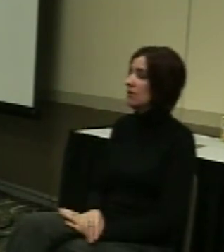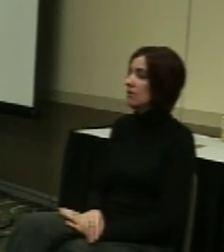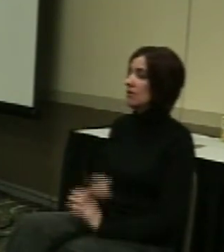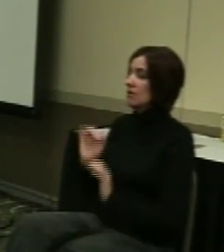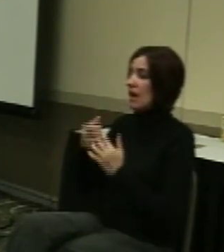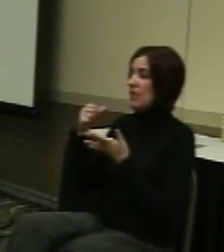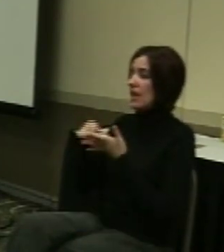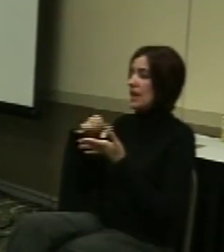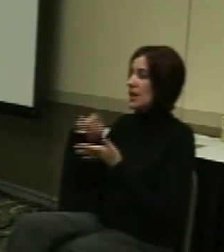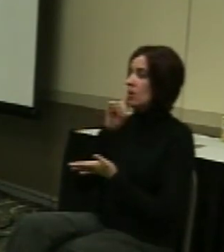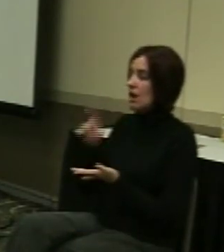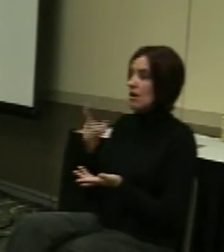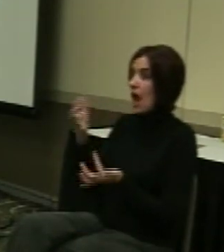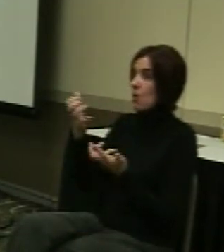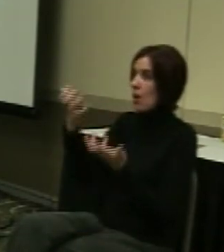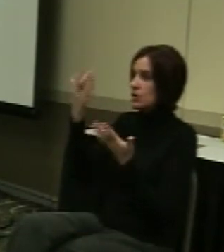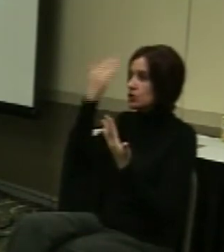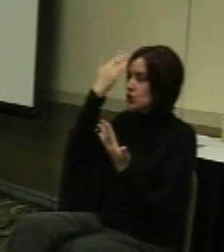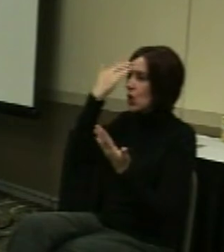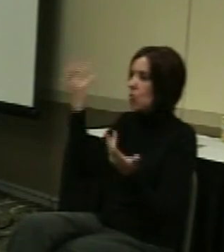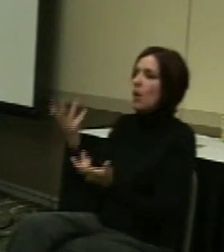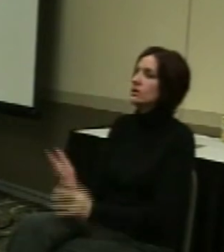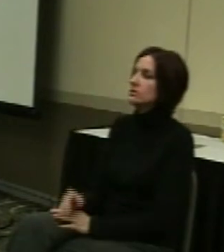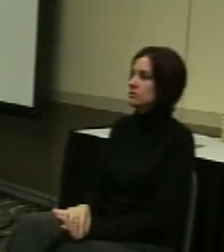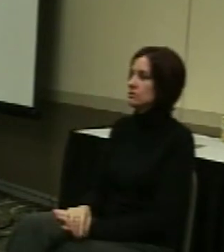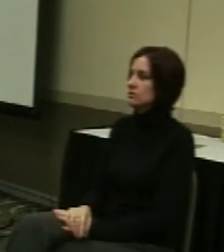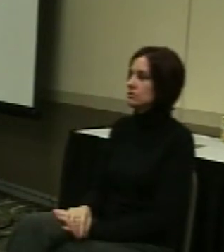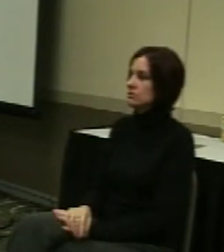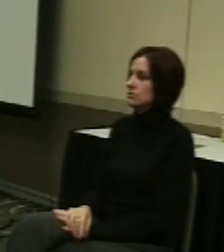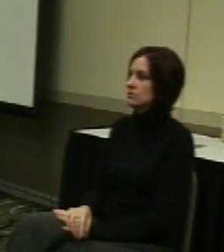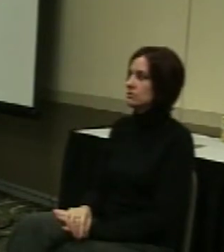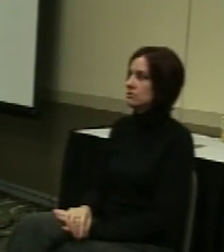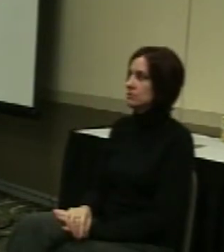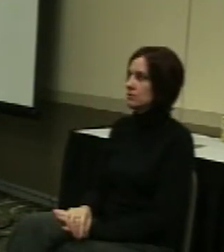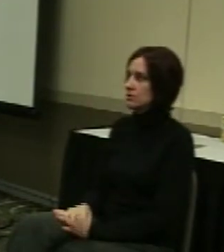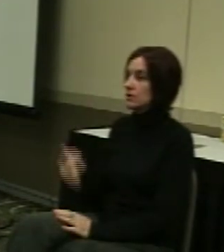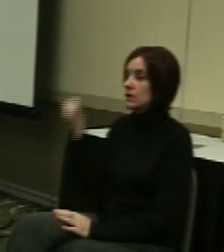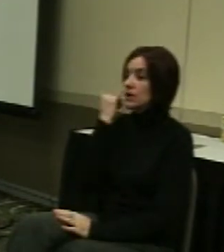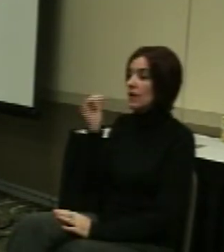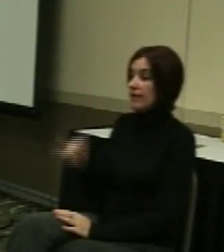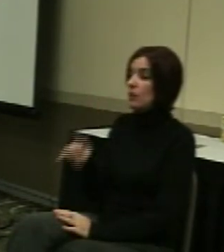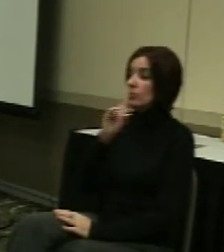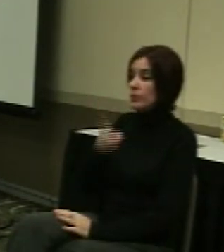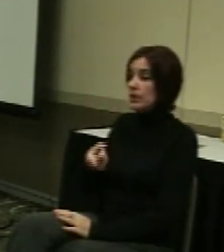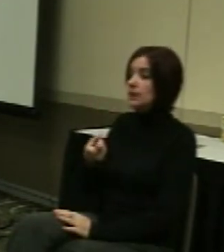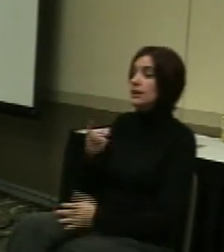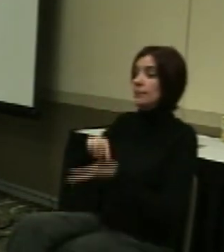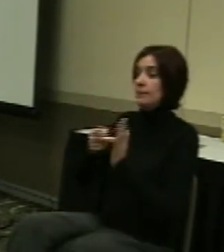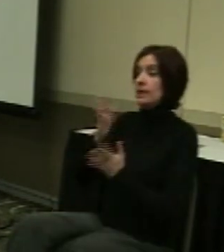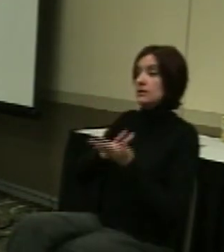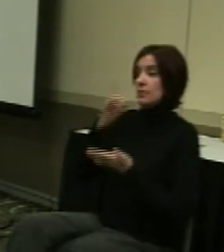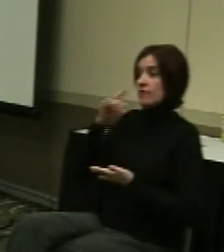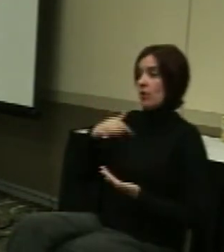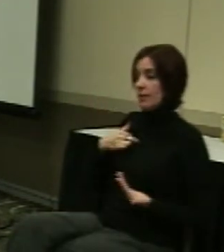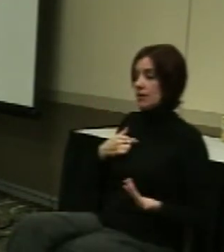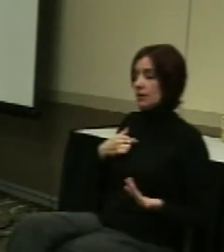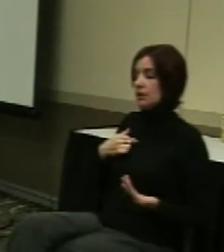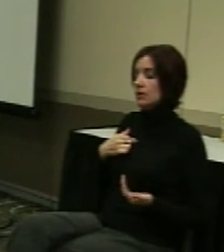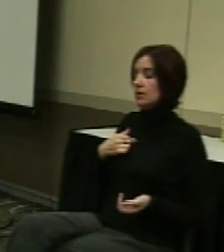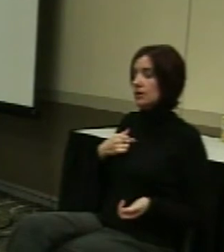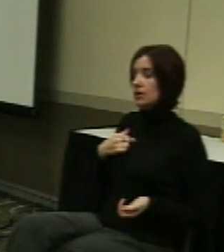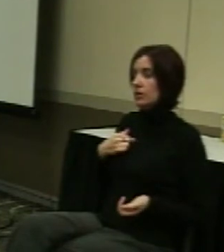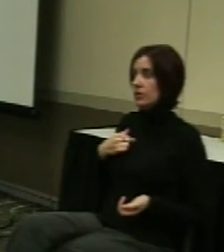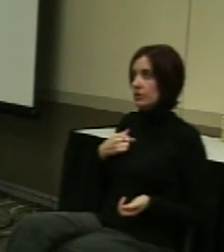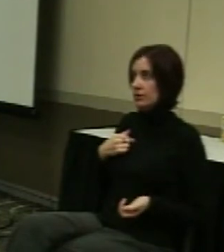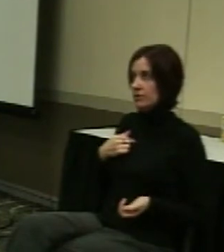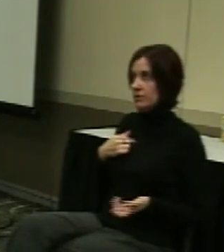want so much to know what. If that were to really be meaningful for me, I would have this.